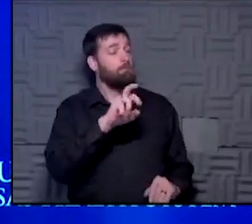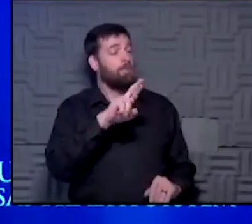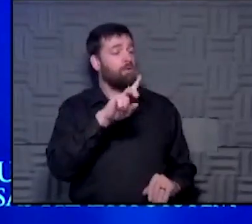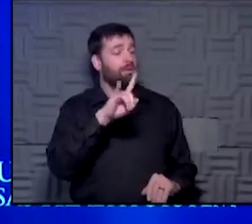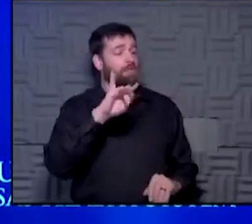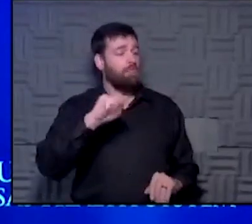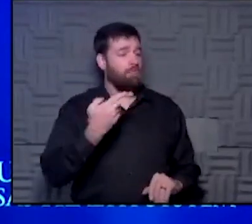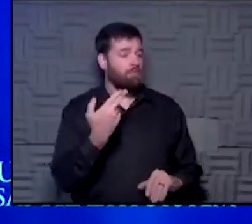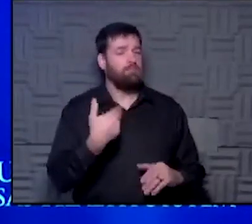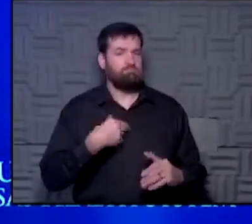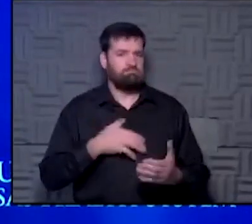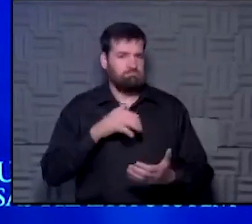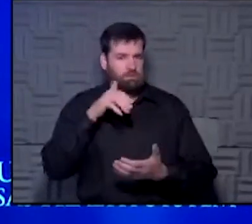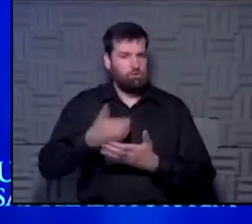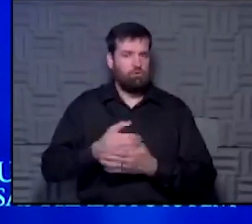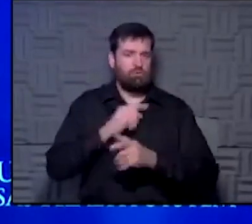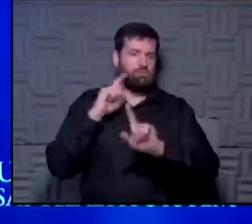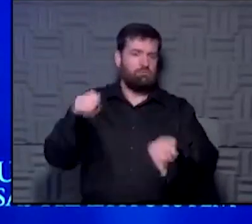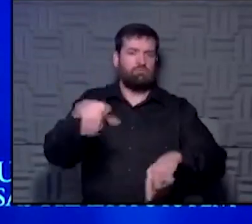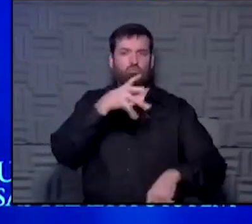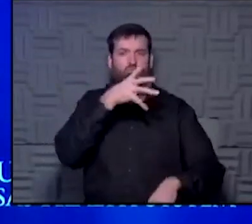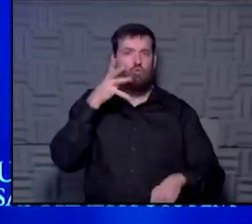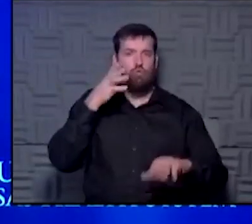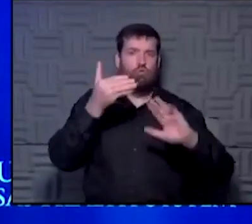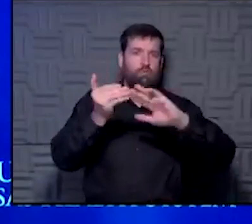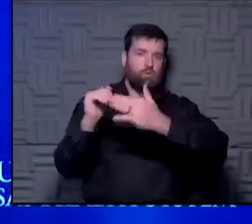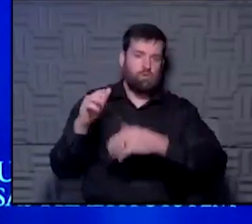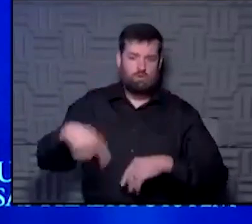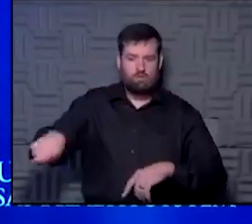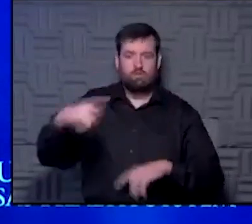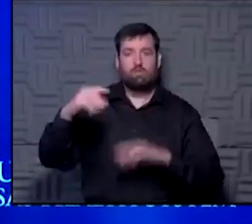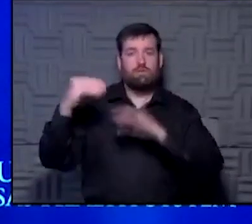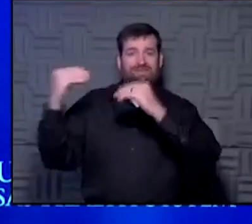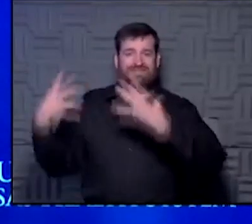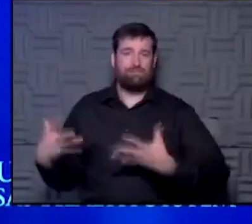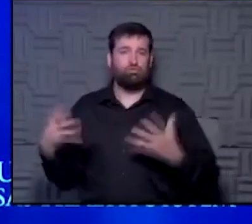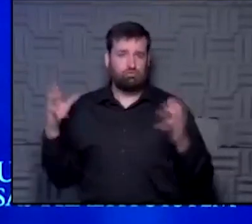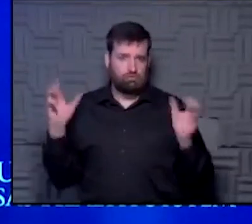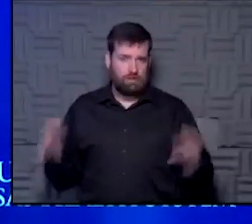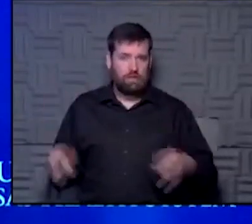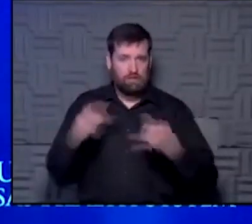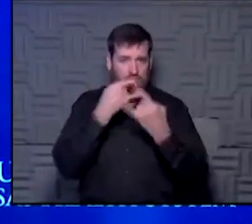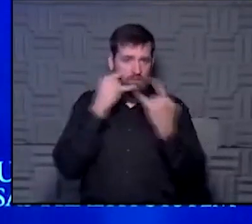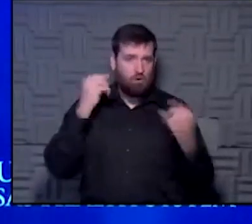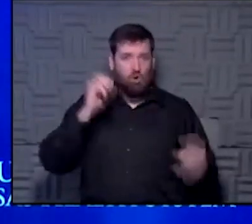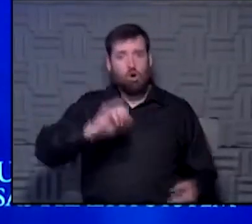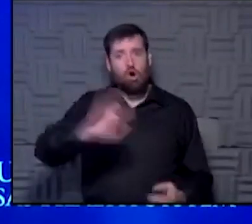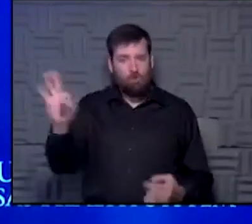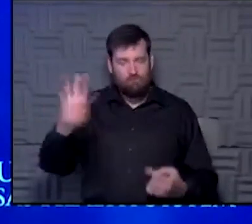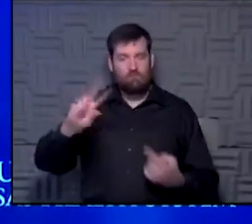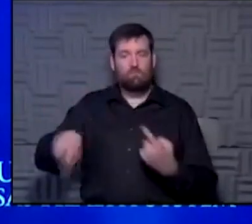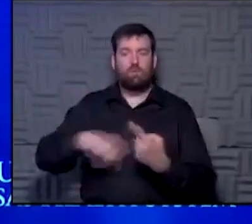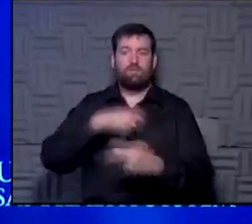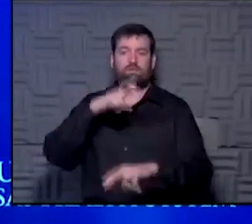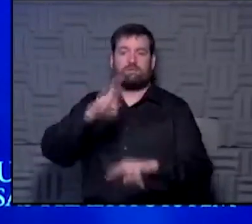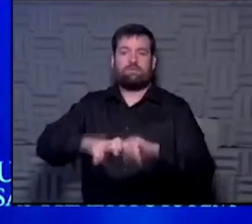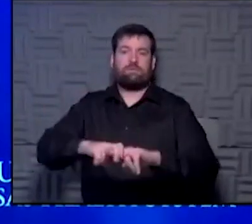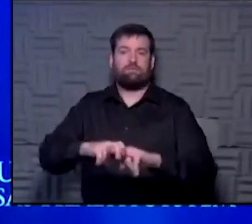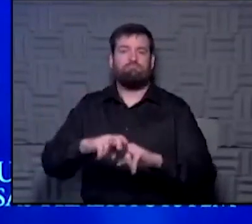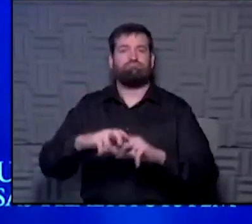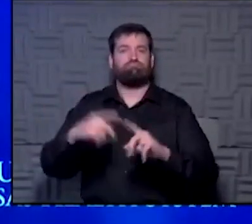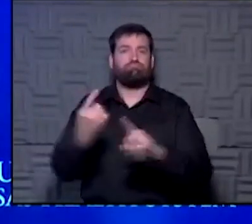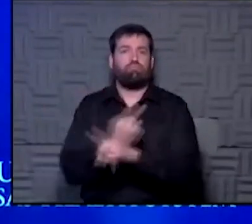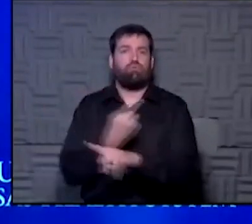my daughter goes to school in a rural community where the teacher allows them to take off their mask while seated, saying they are